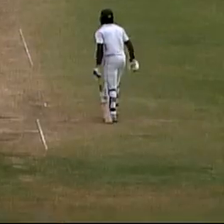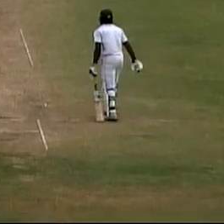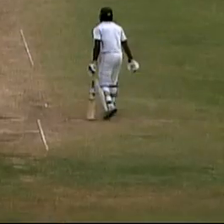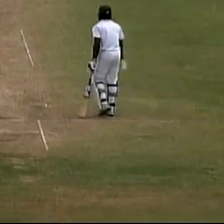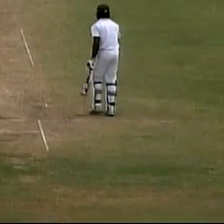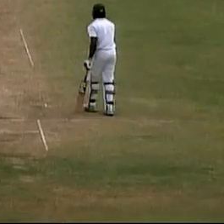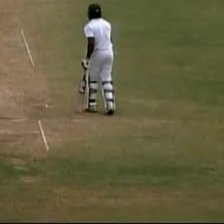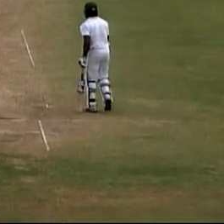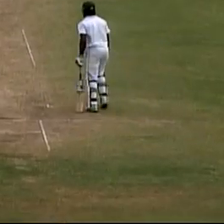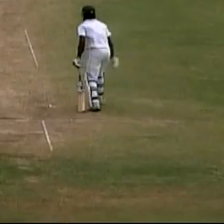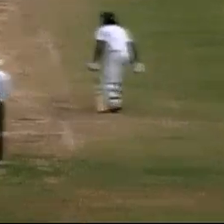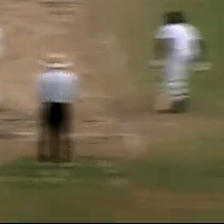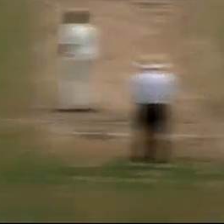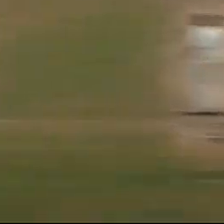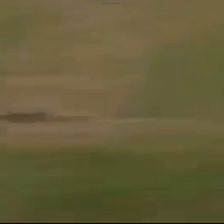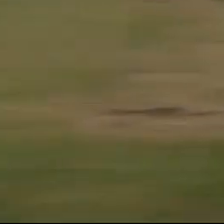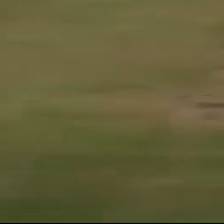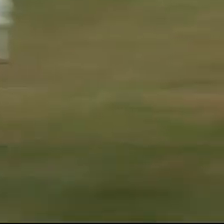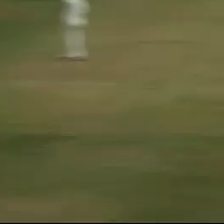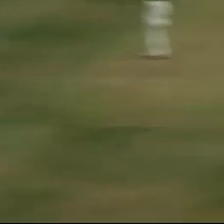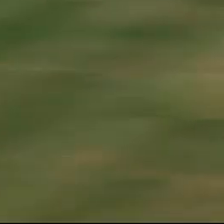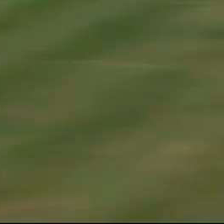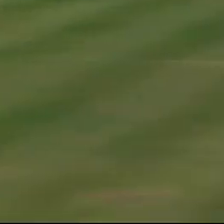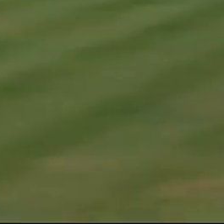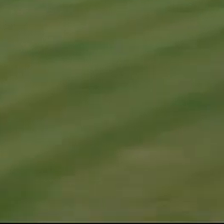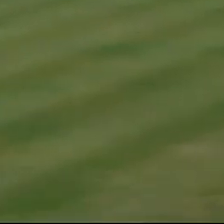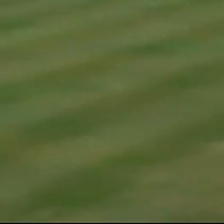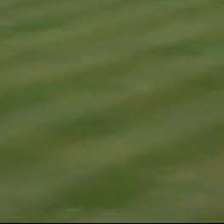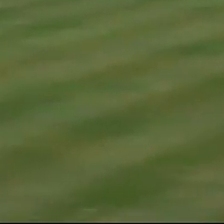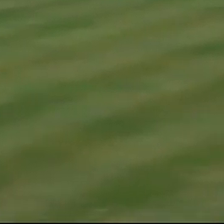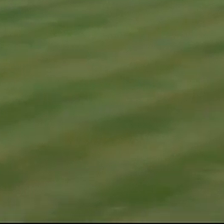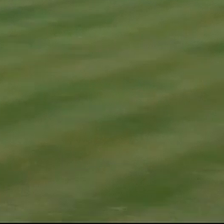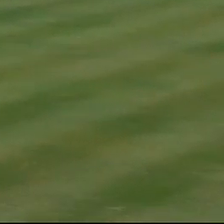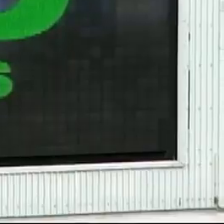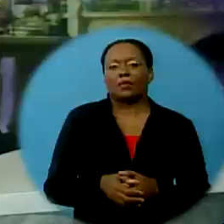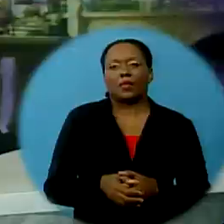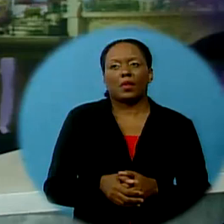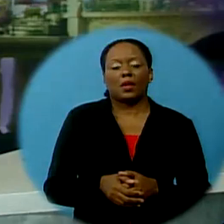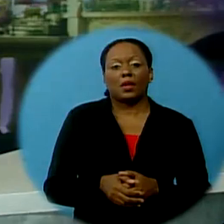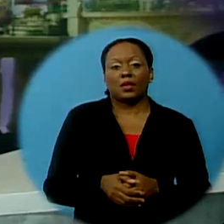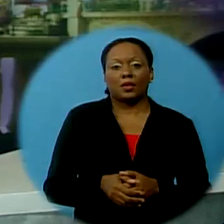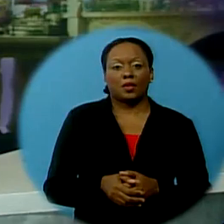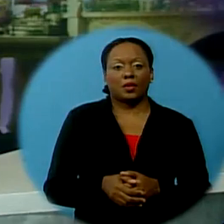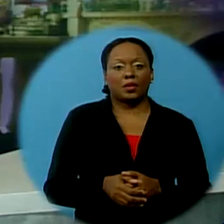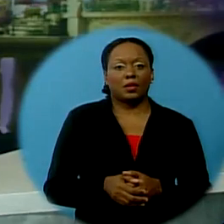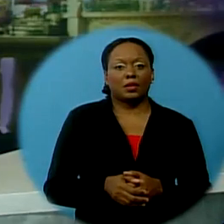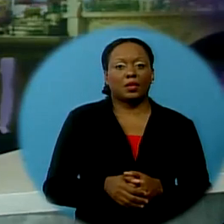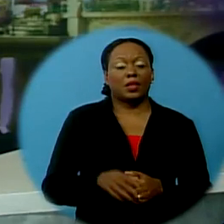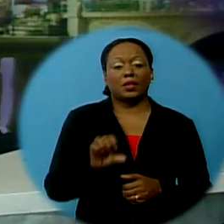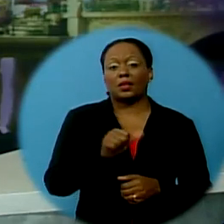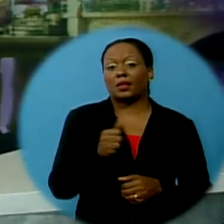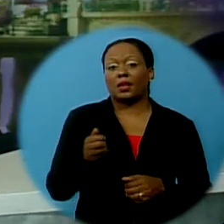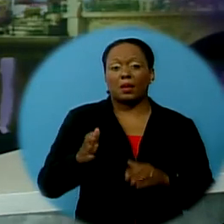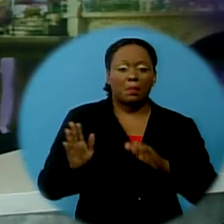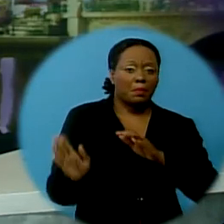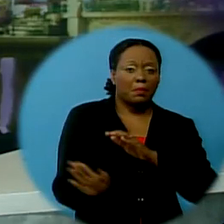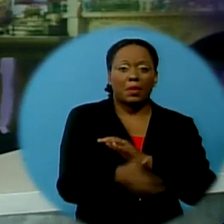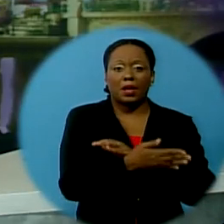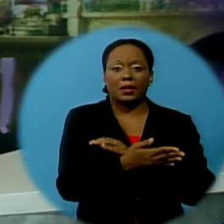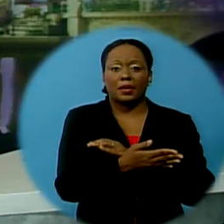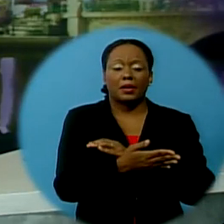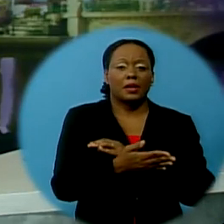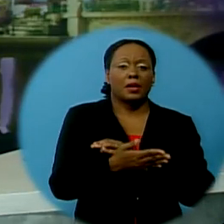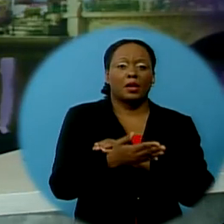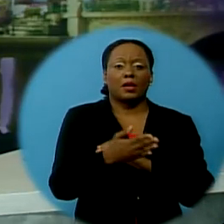vice captain has been named. Sean Green, CBC Sports. Staying with cricket, another